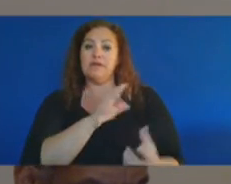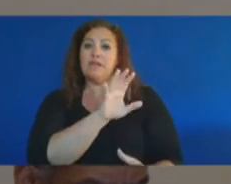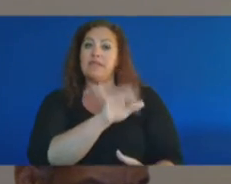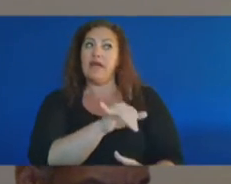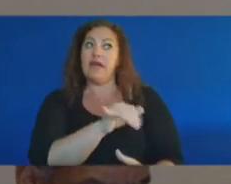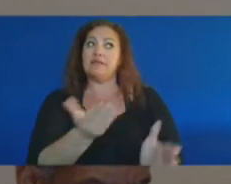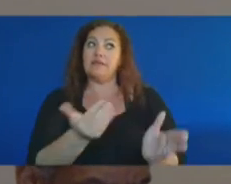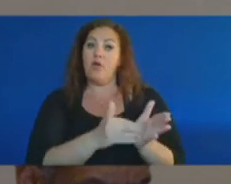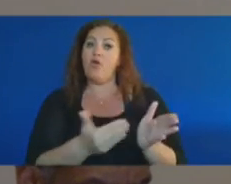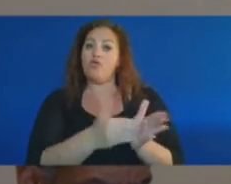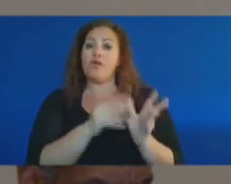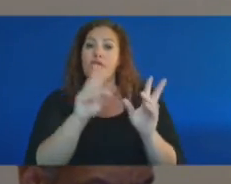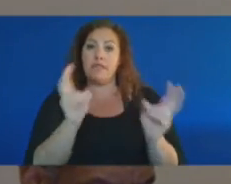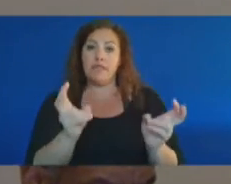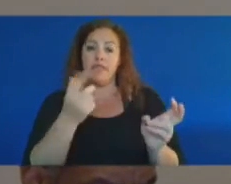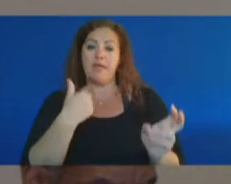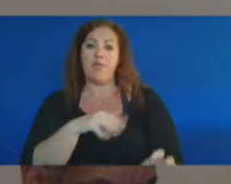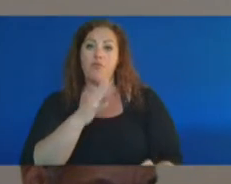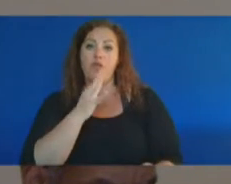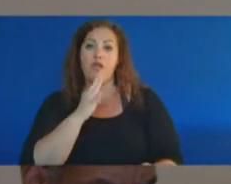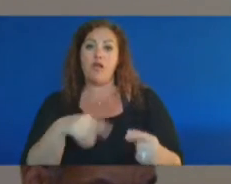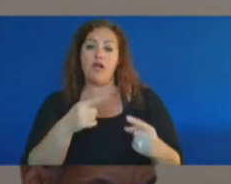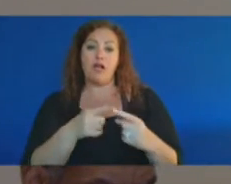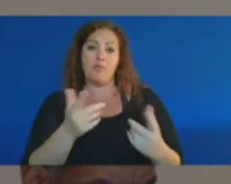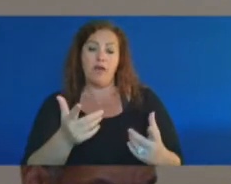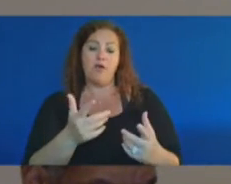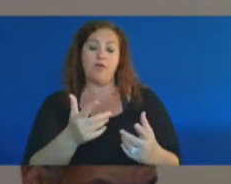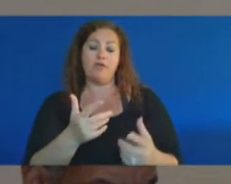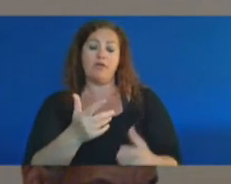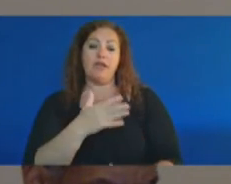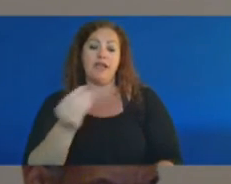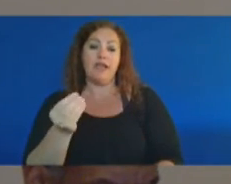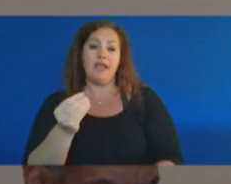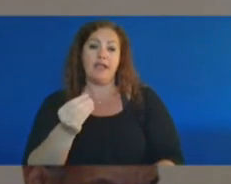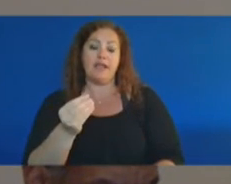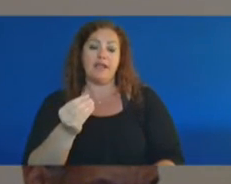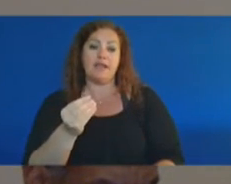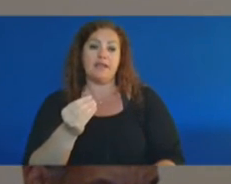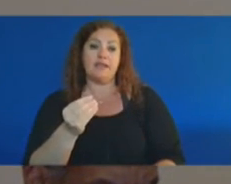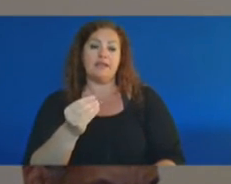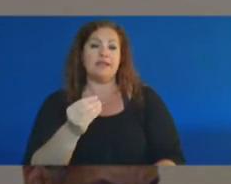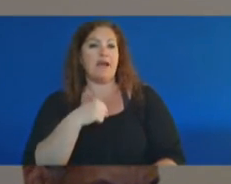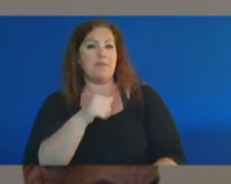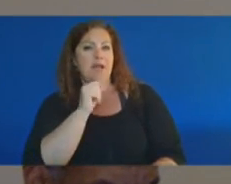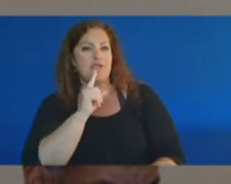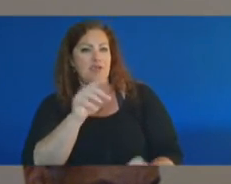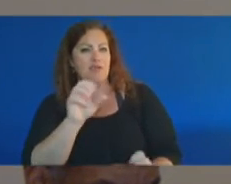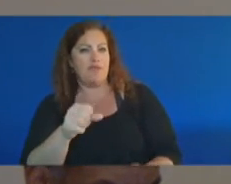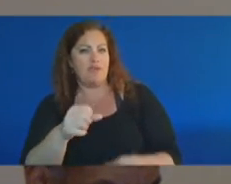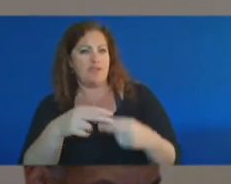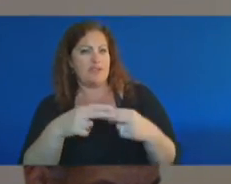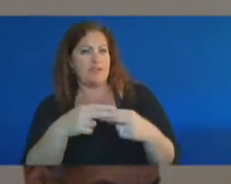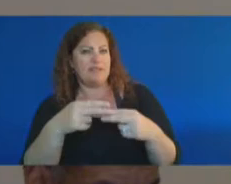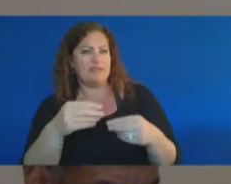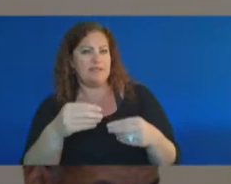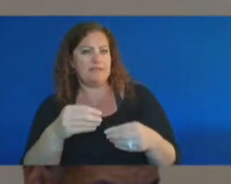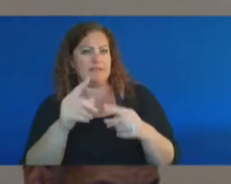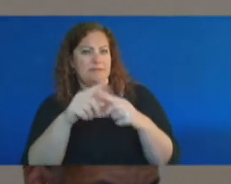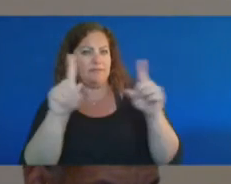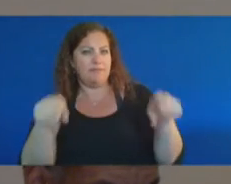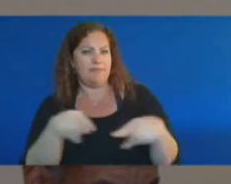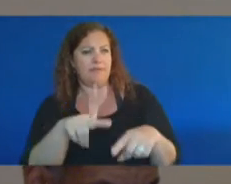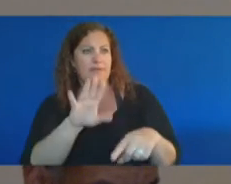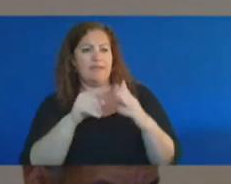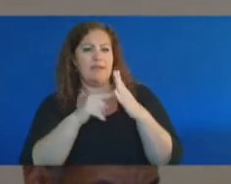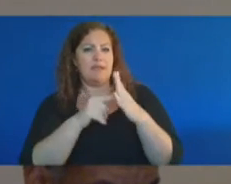theme that we've been talking about and um Colin I'm not sure if you can pull up that slide that you had that showed